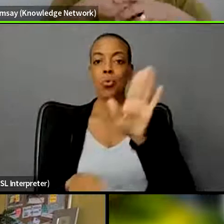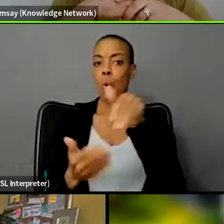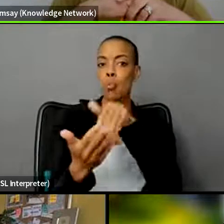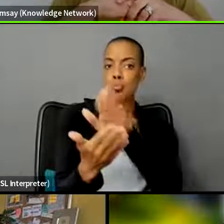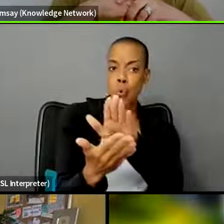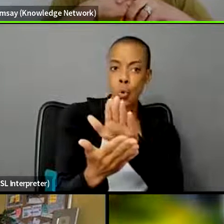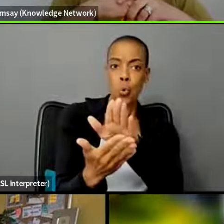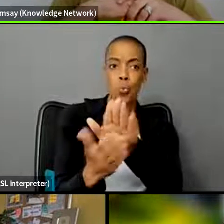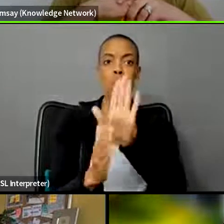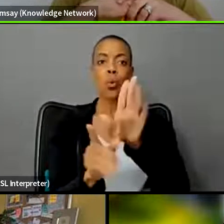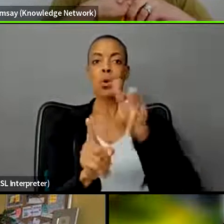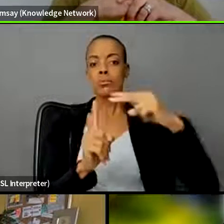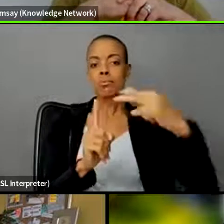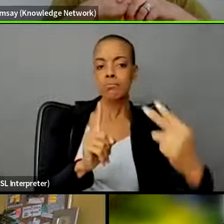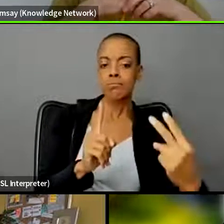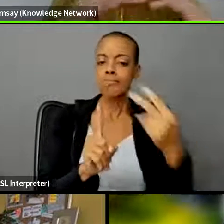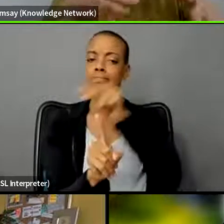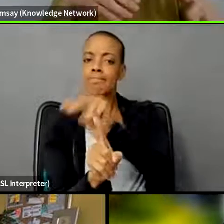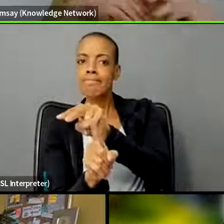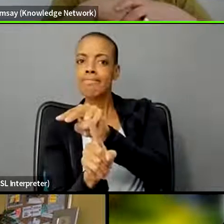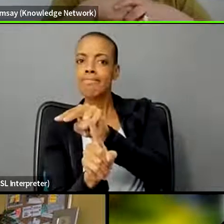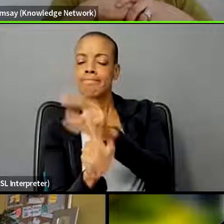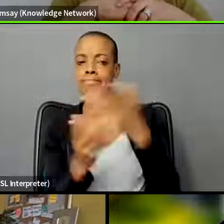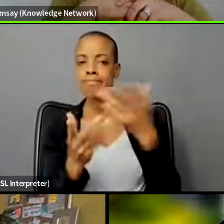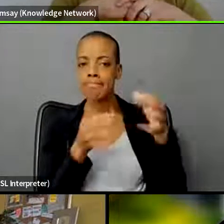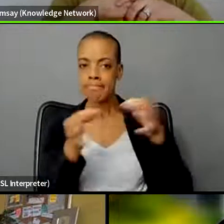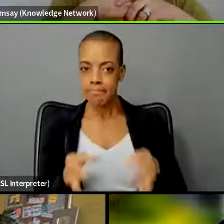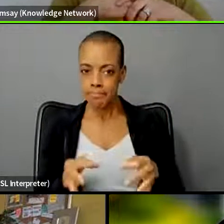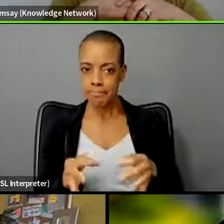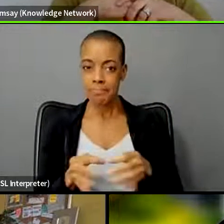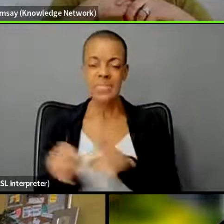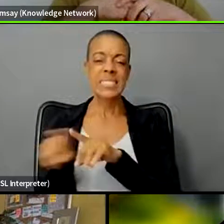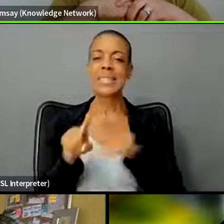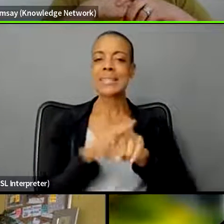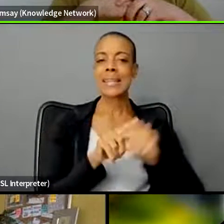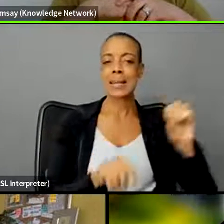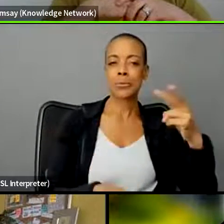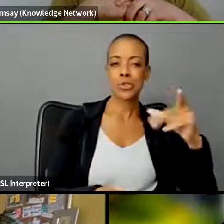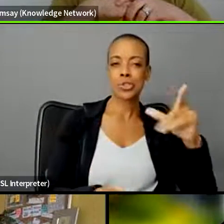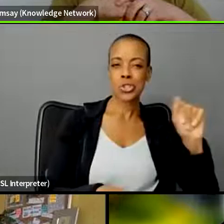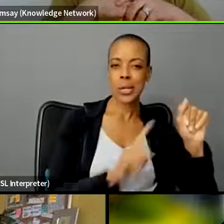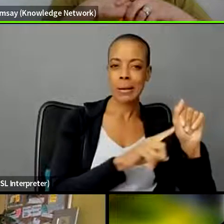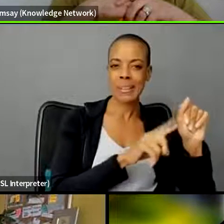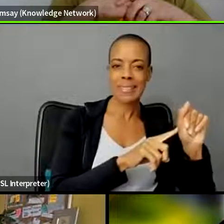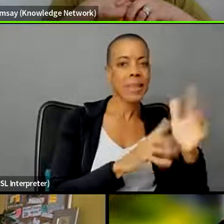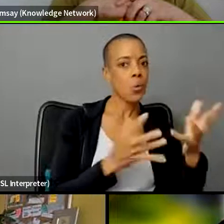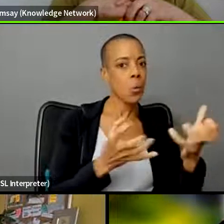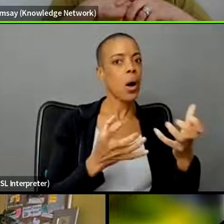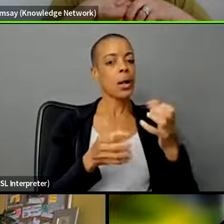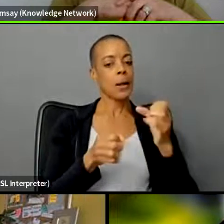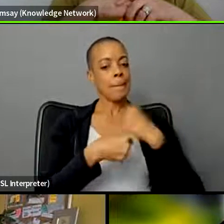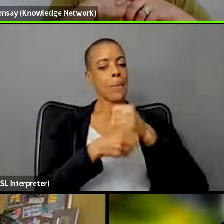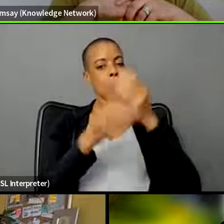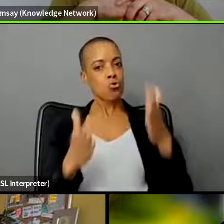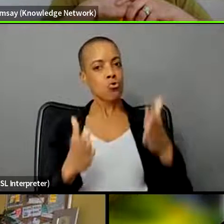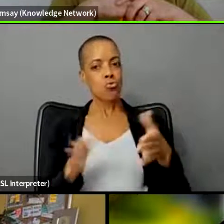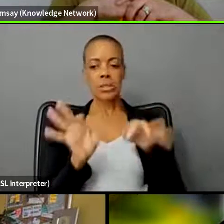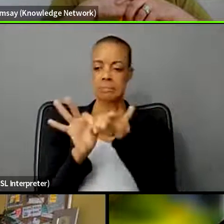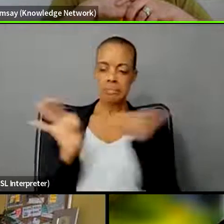point of view you're taking. Similar to what Sheila had mentioned, we really want a producer statement that